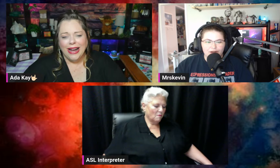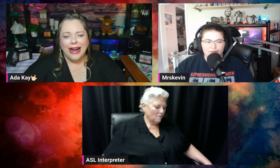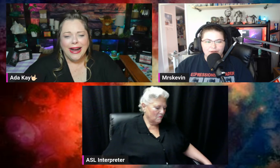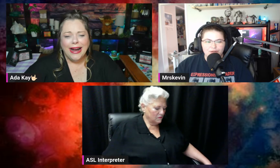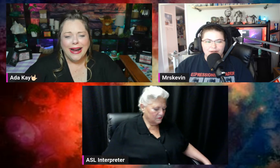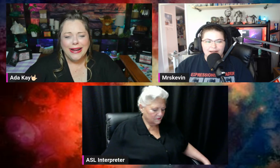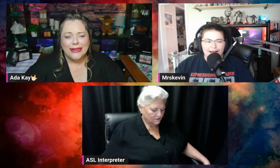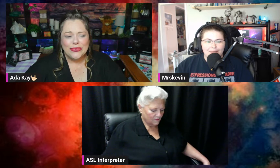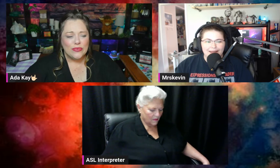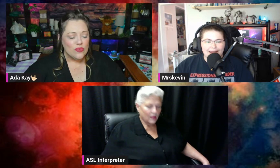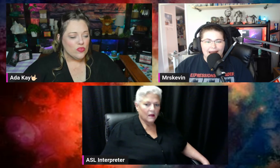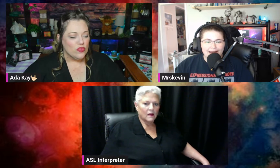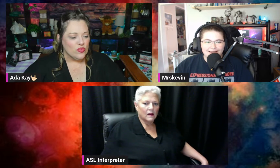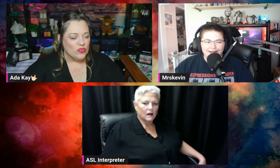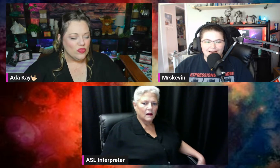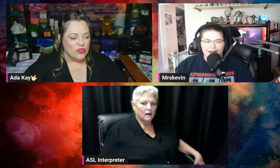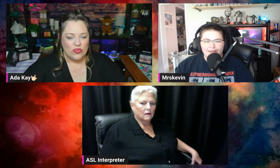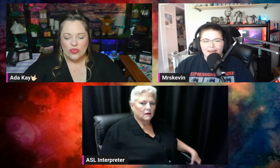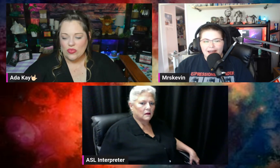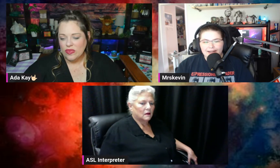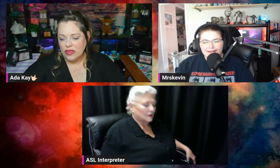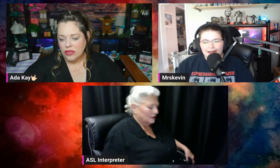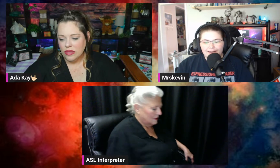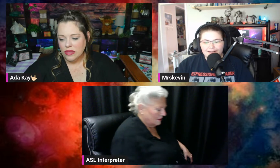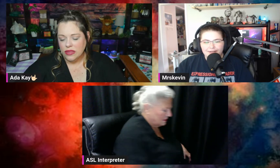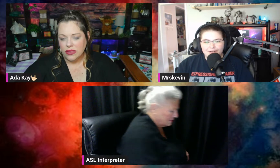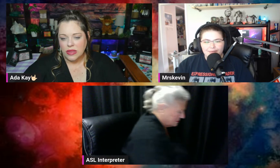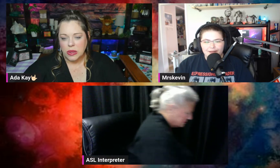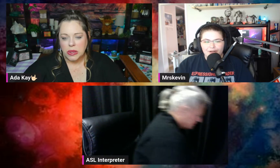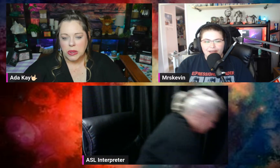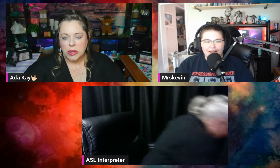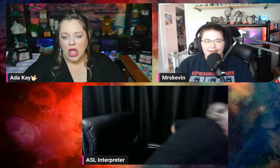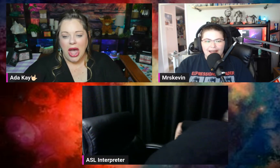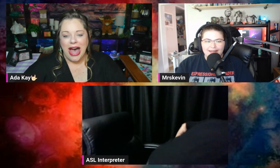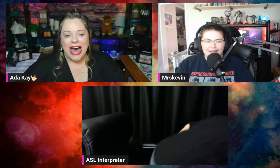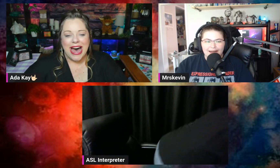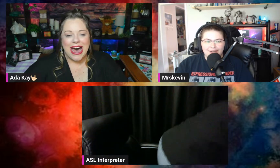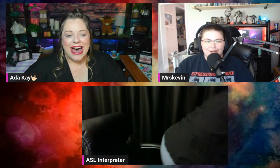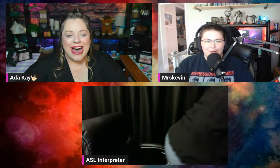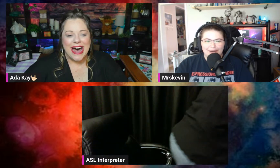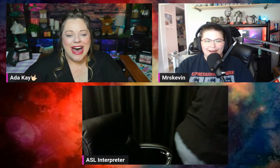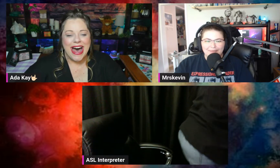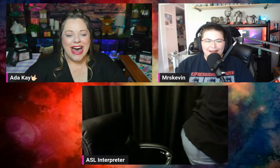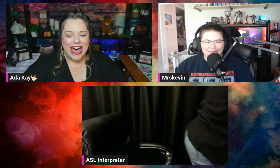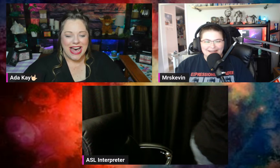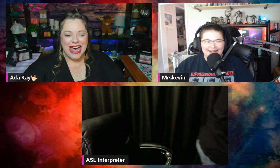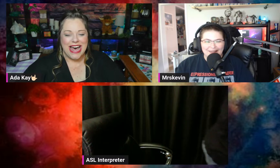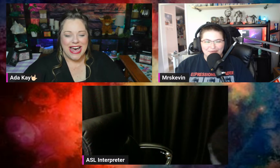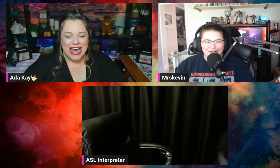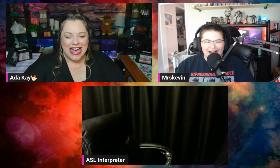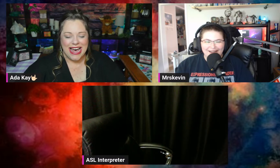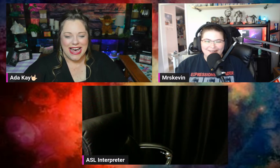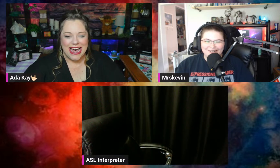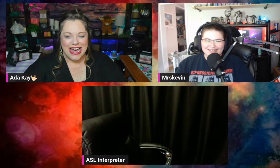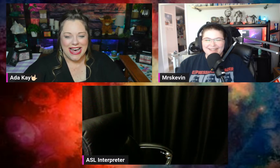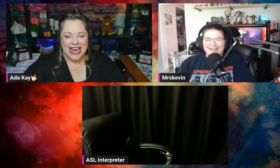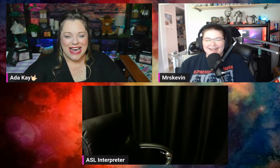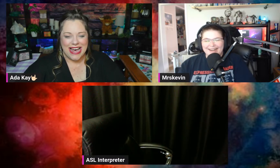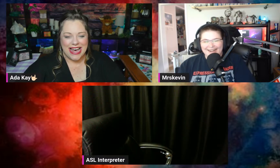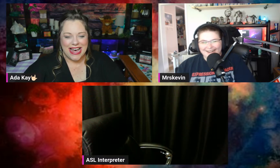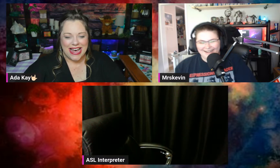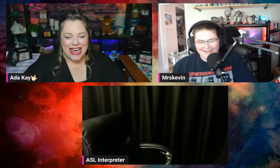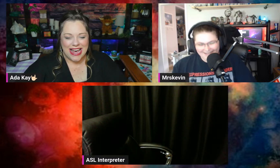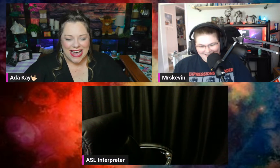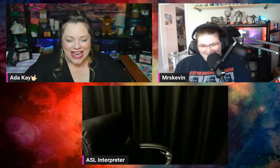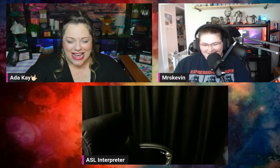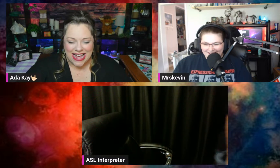1-year anniversary, he got me a cat, and the cat is 8. So I'm like, okay, the cat's 8, so we have been together for 9 years.